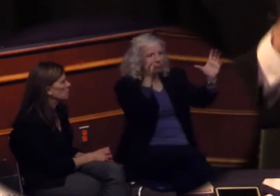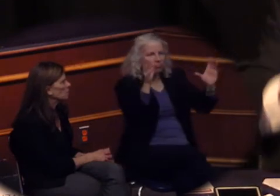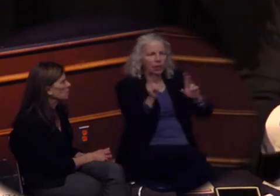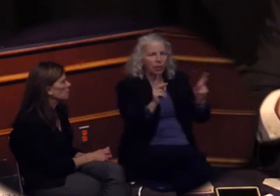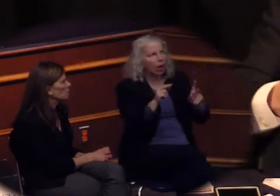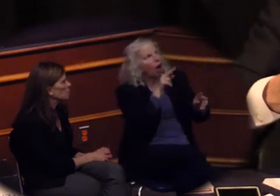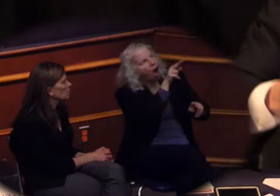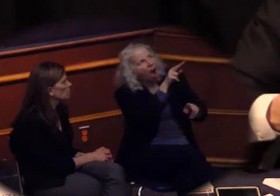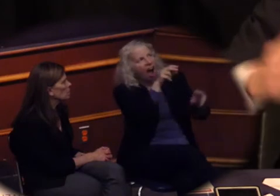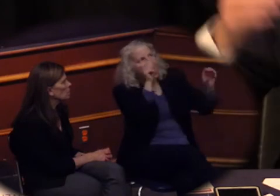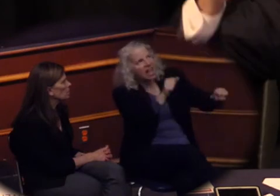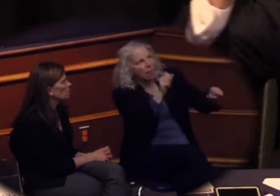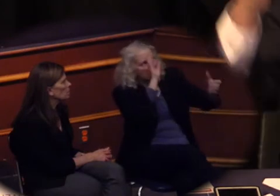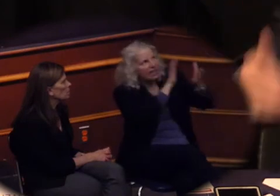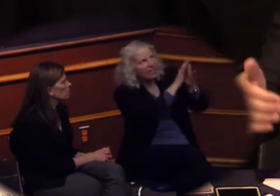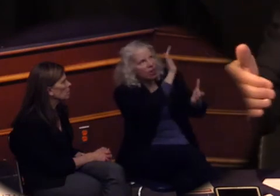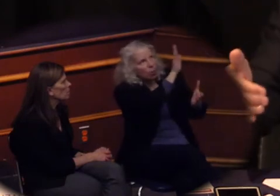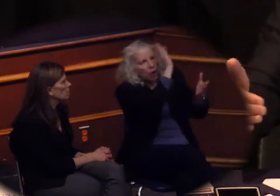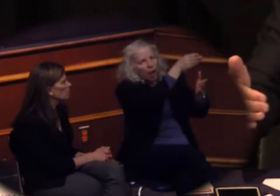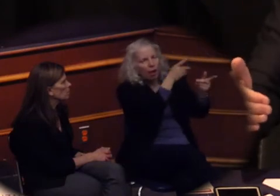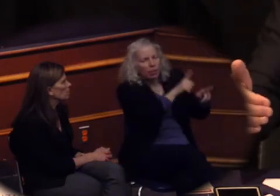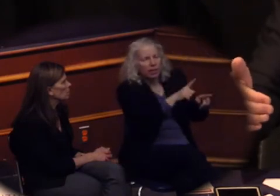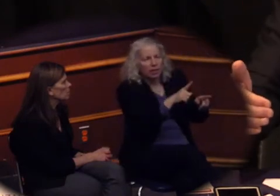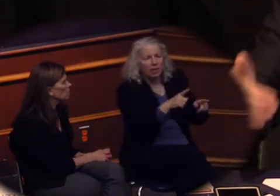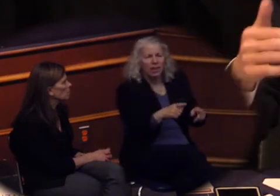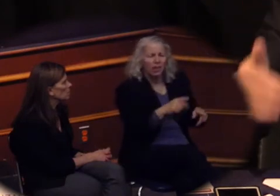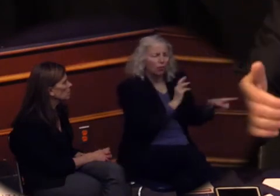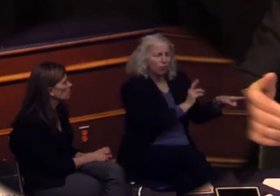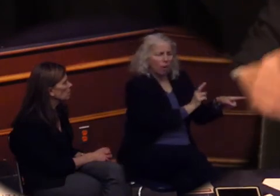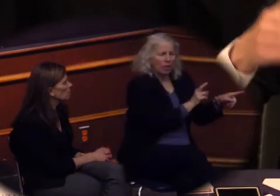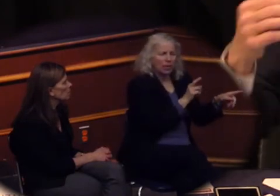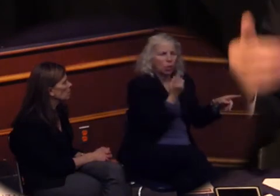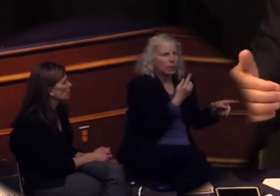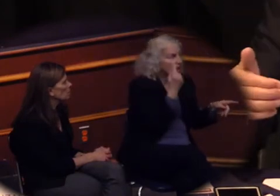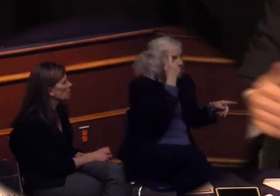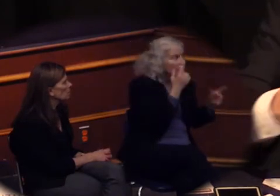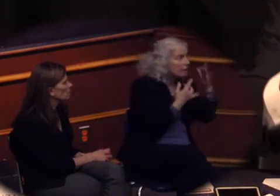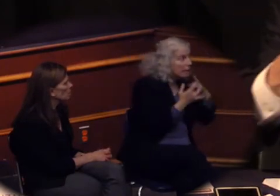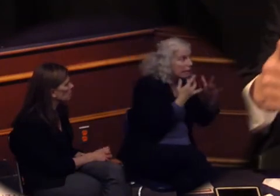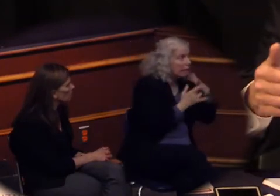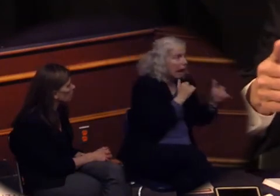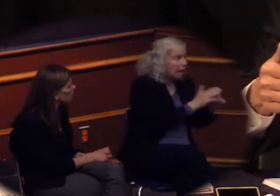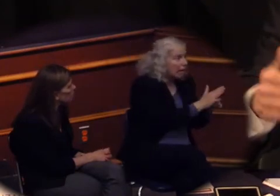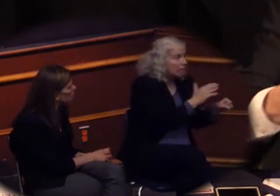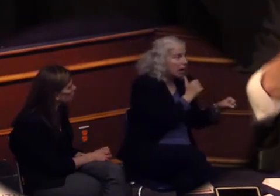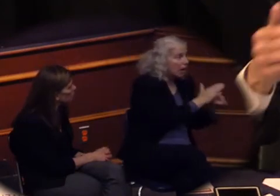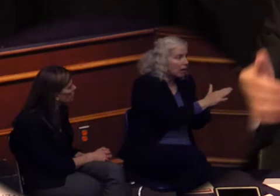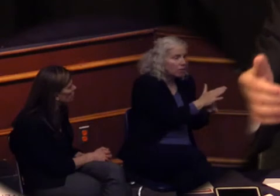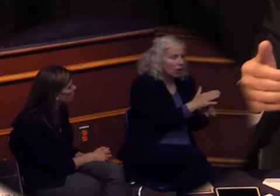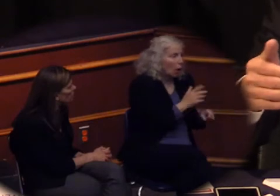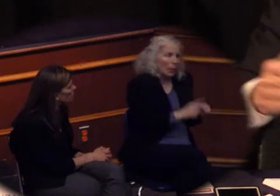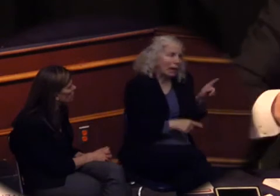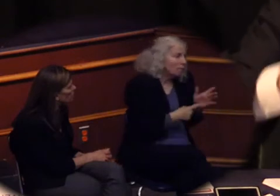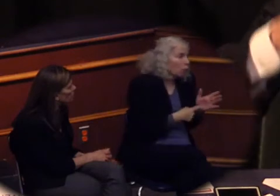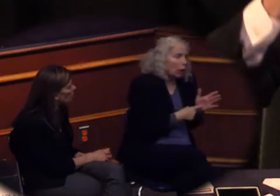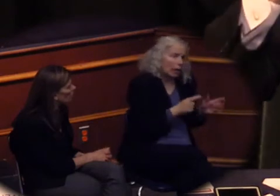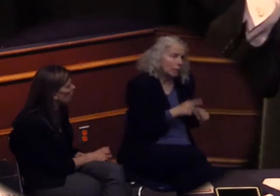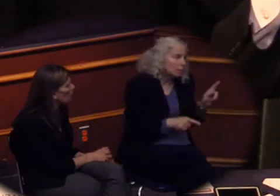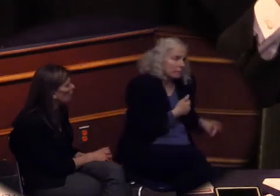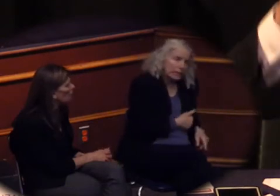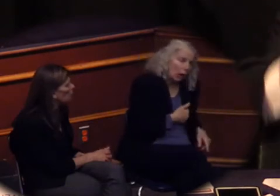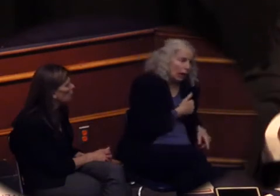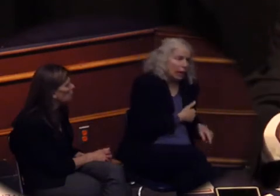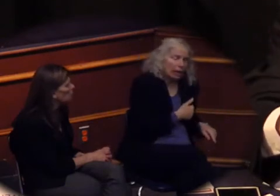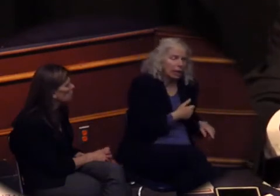believe can happen. You need to move away from the Republican doctrine of scarcity. I'm sorry, whatever it is you want, we can't afford it. Two,